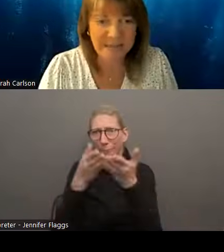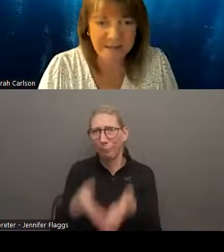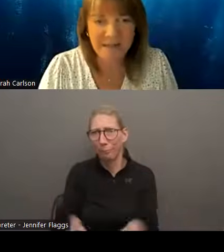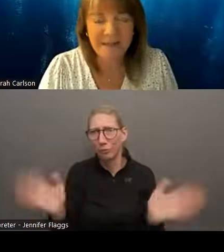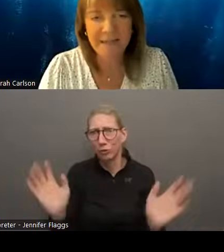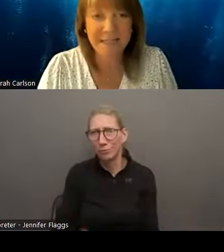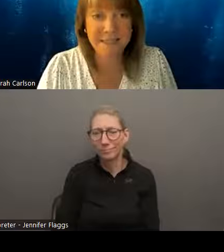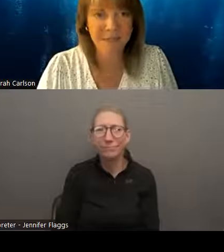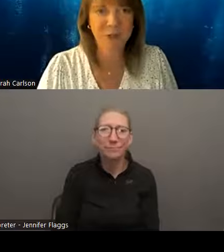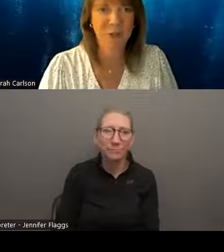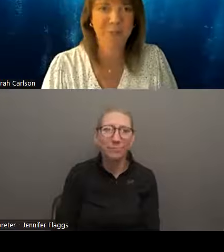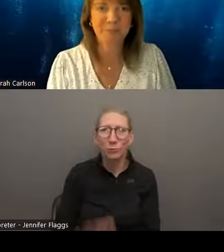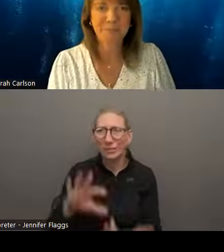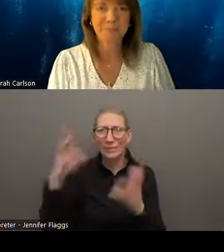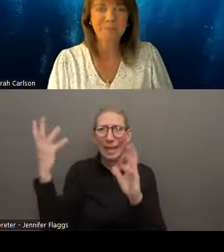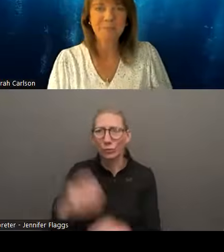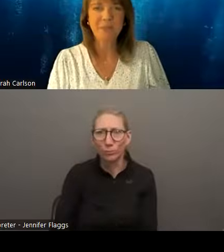obviously ended in disaster.